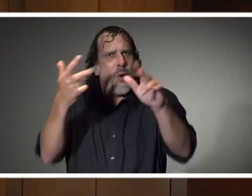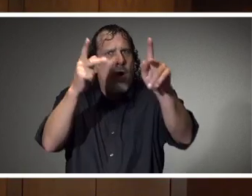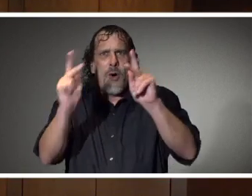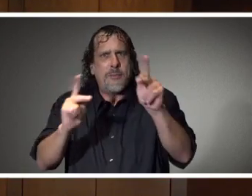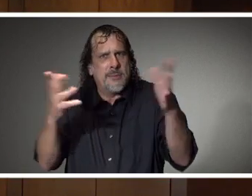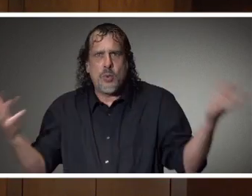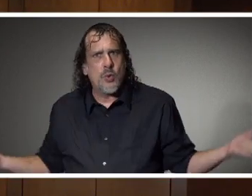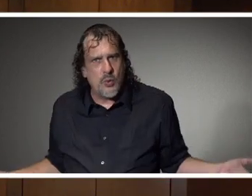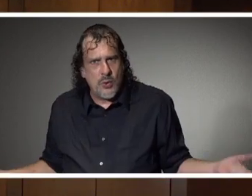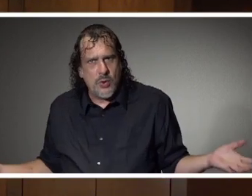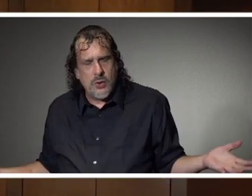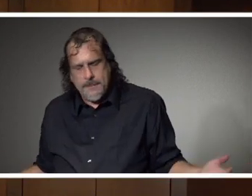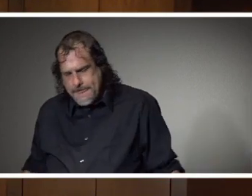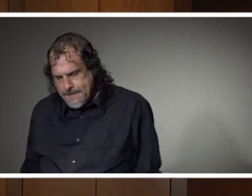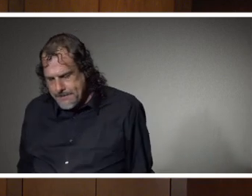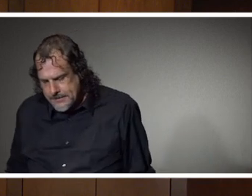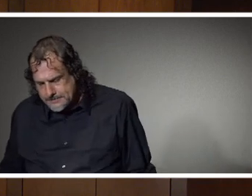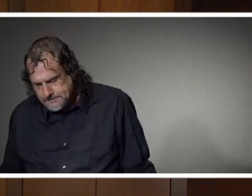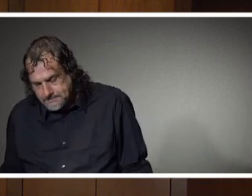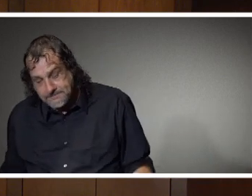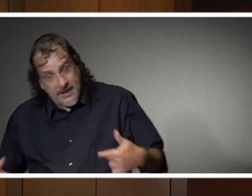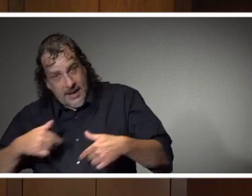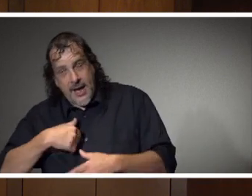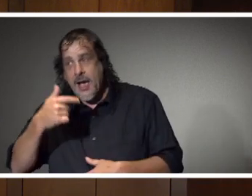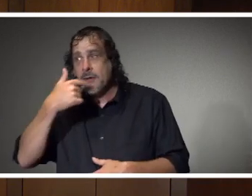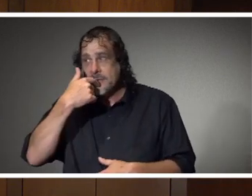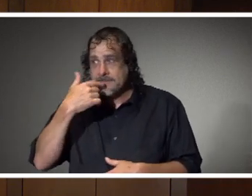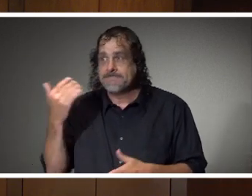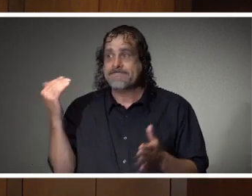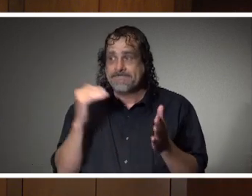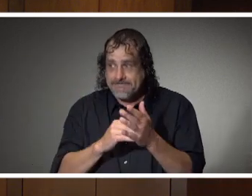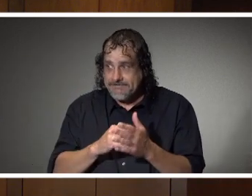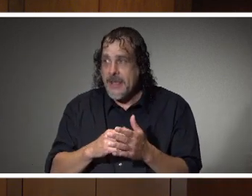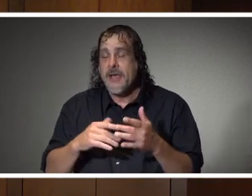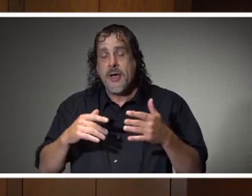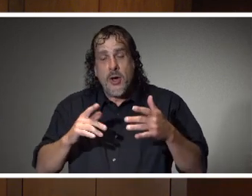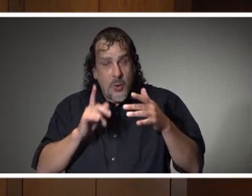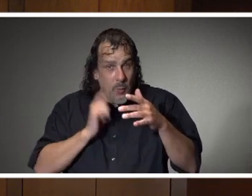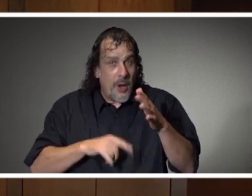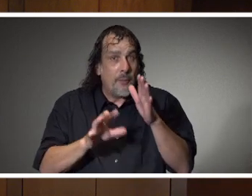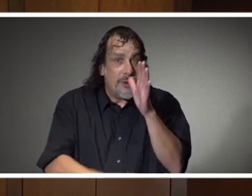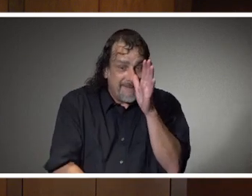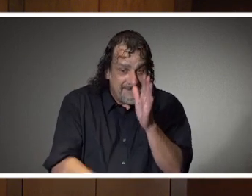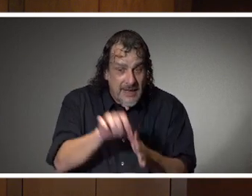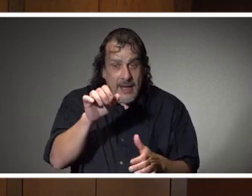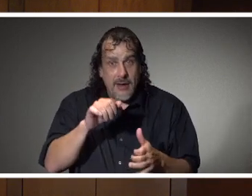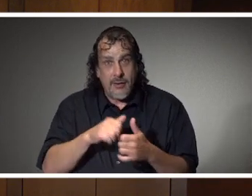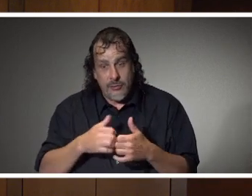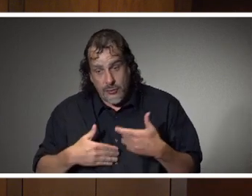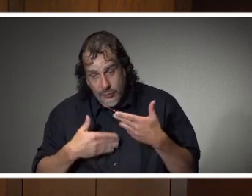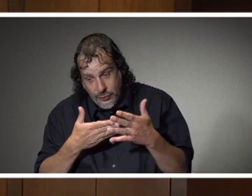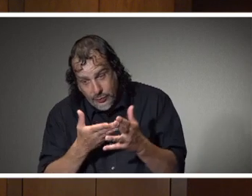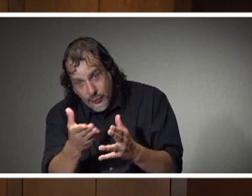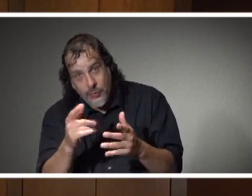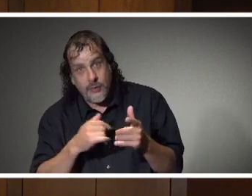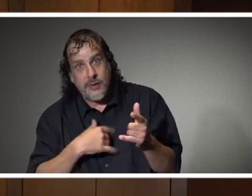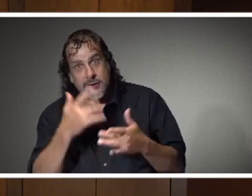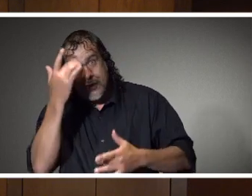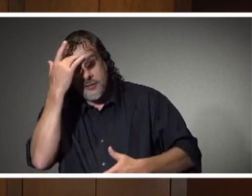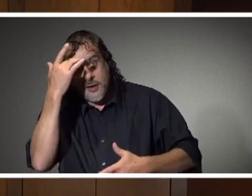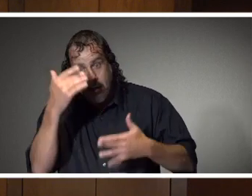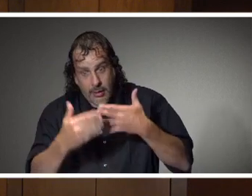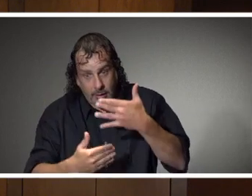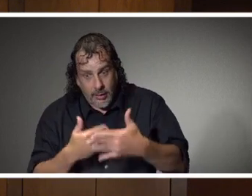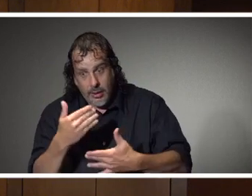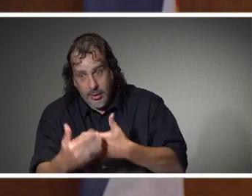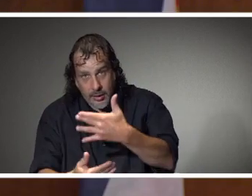Dobbs. And I would just echo that. One of the things that we have found throughout this process, and of course I use the